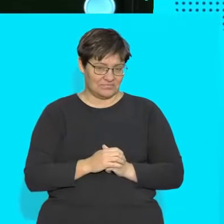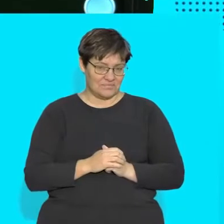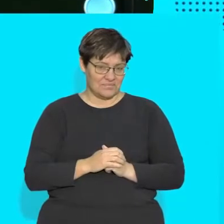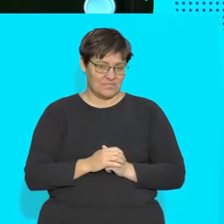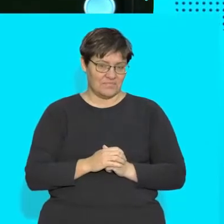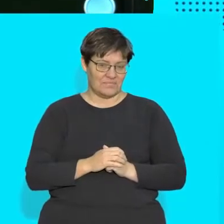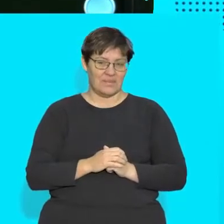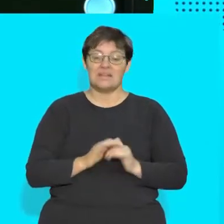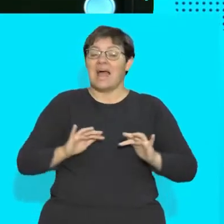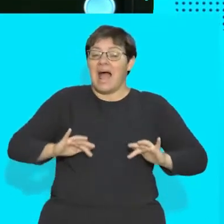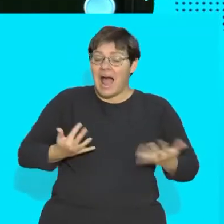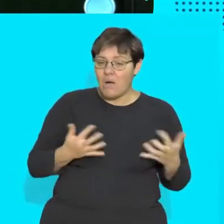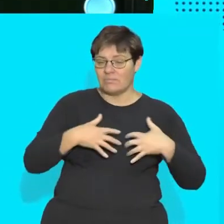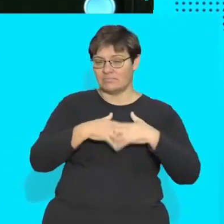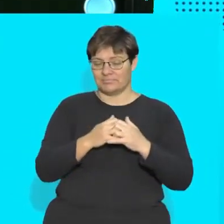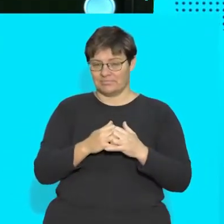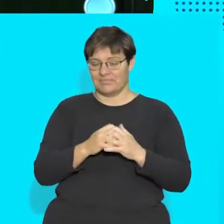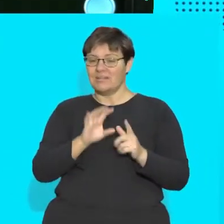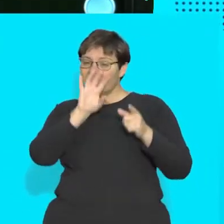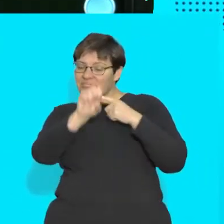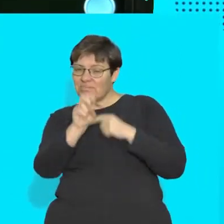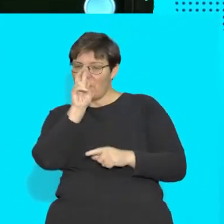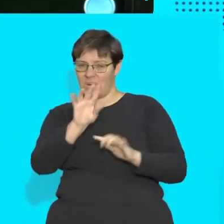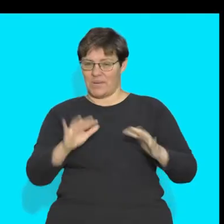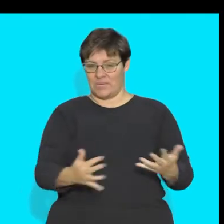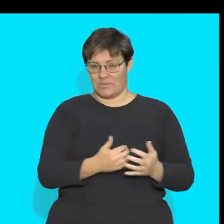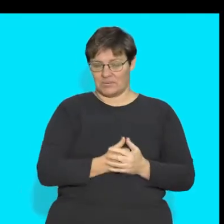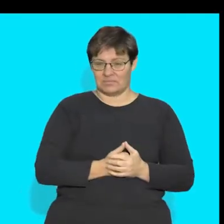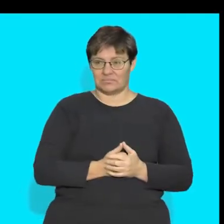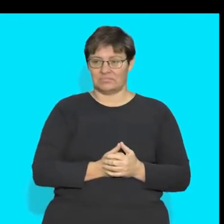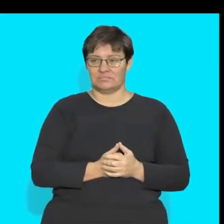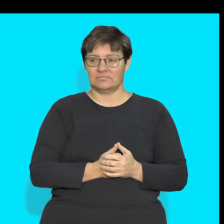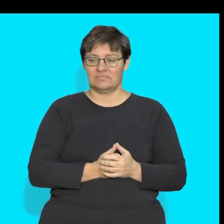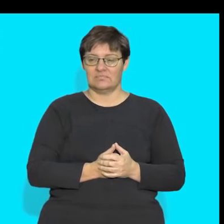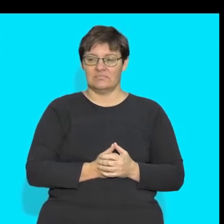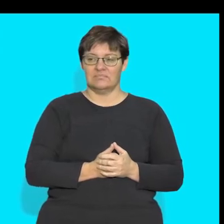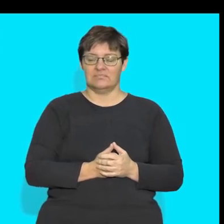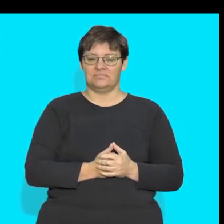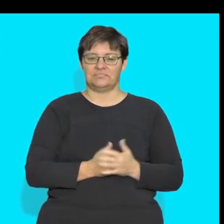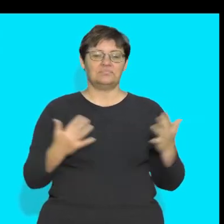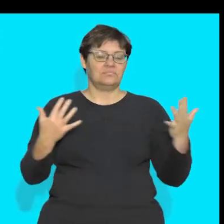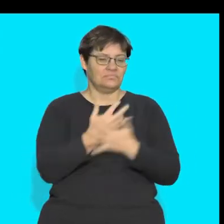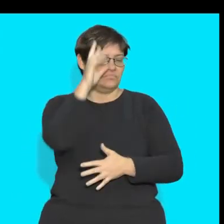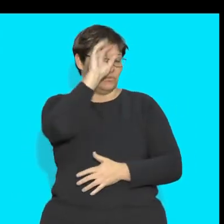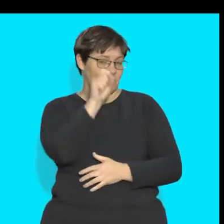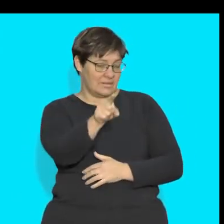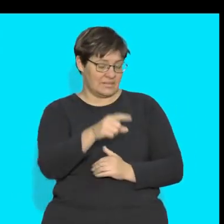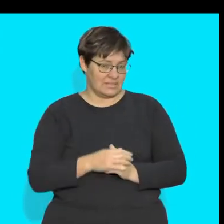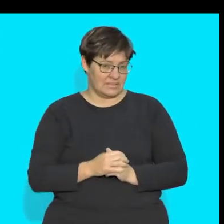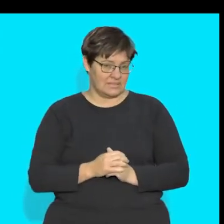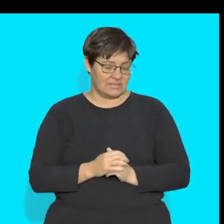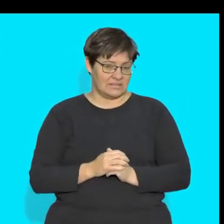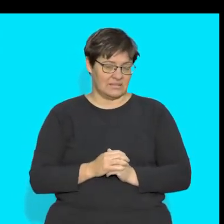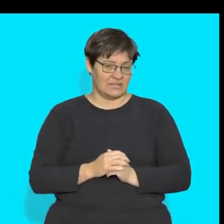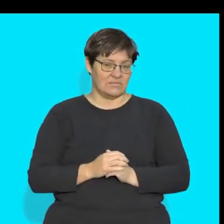difference. It's how we make them that determines what they look like. Just quickly to remind you, when you